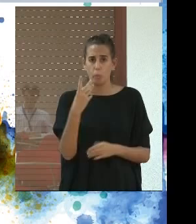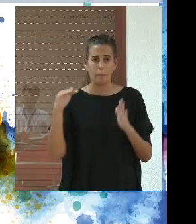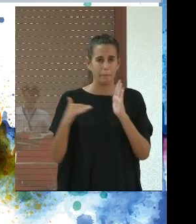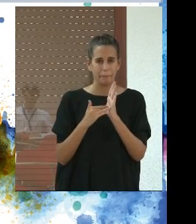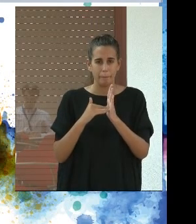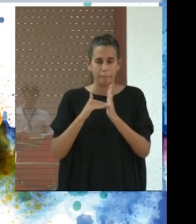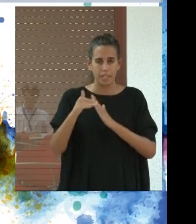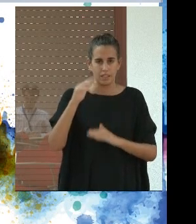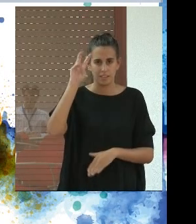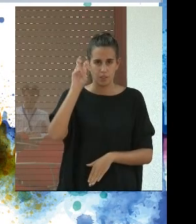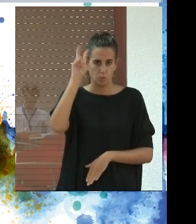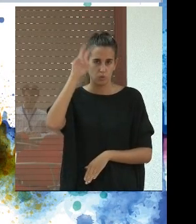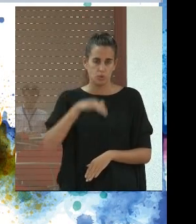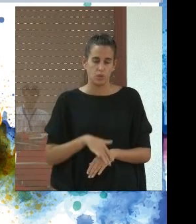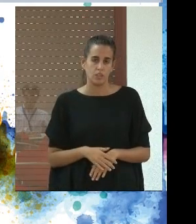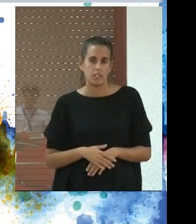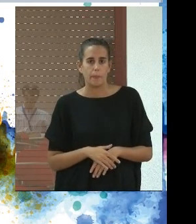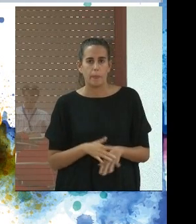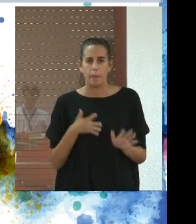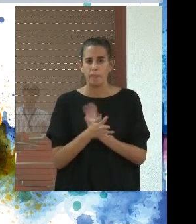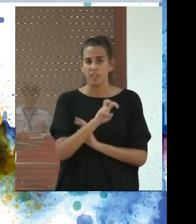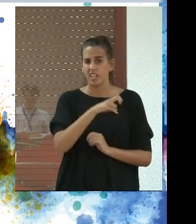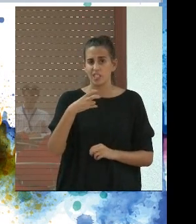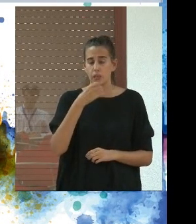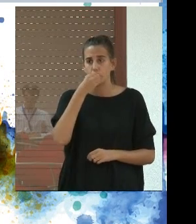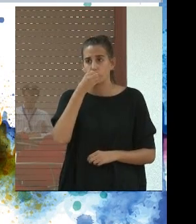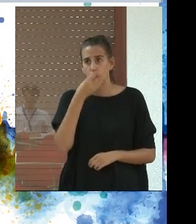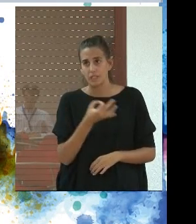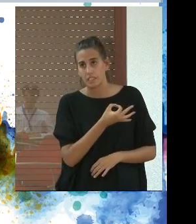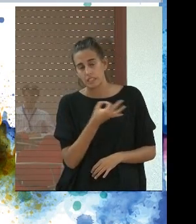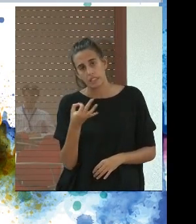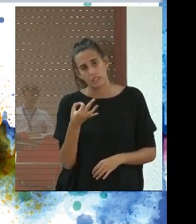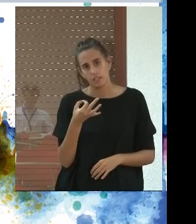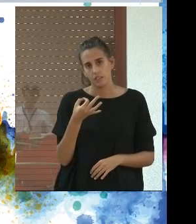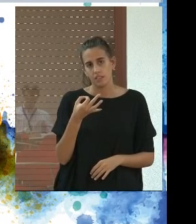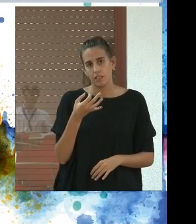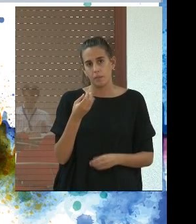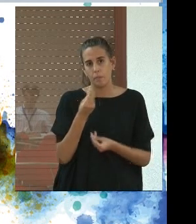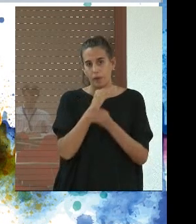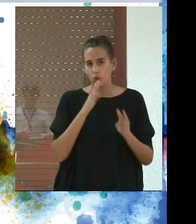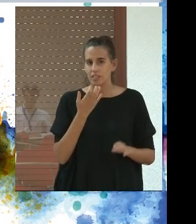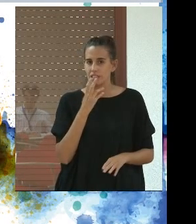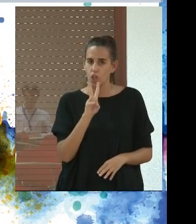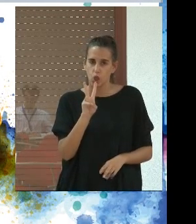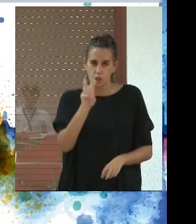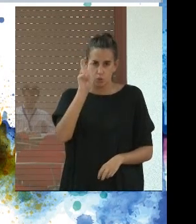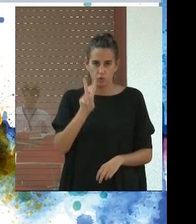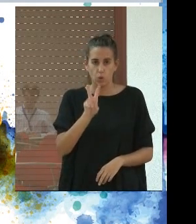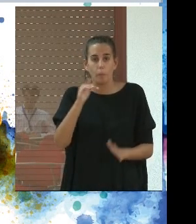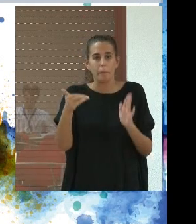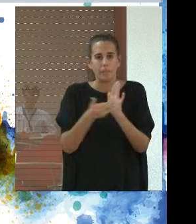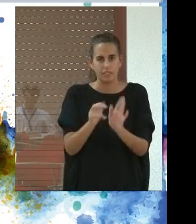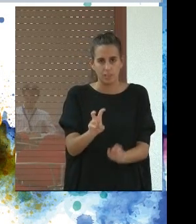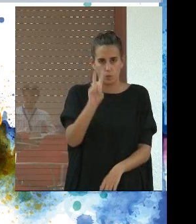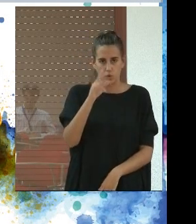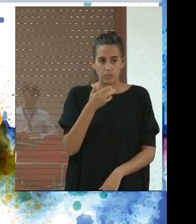time frameworks, 8 milliseconds in our case, that it is not giving good results. It's better if we